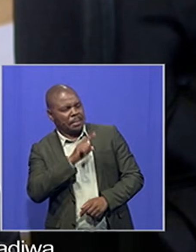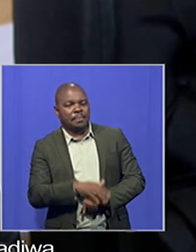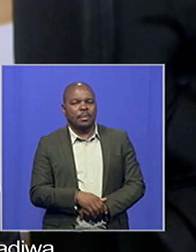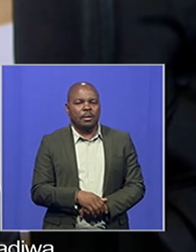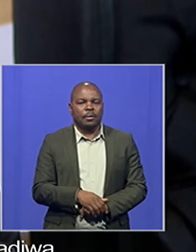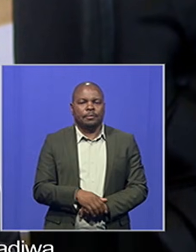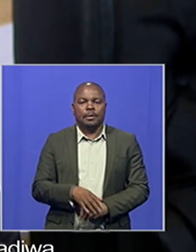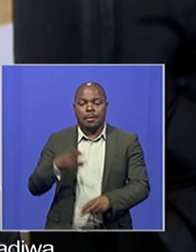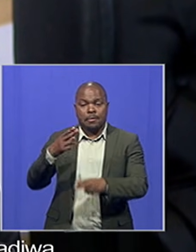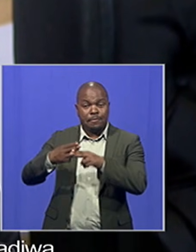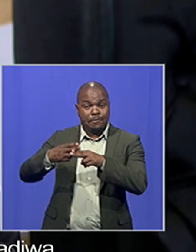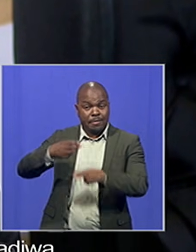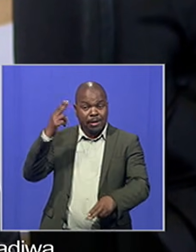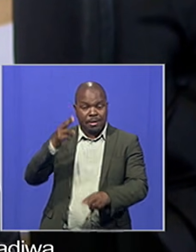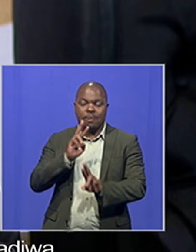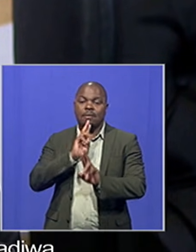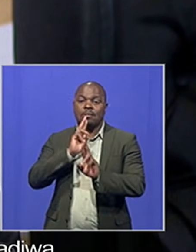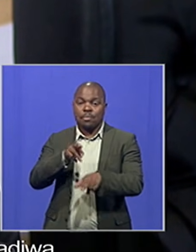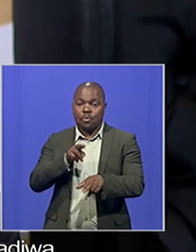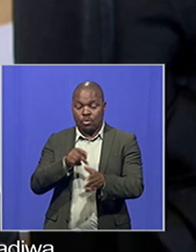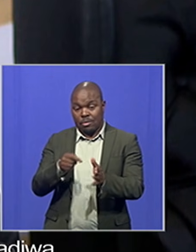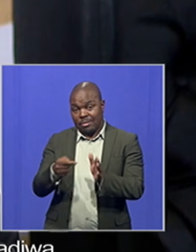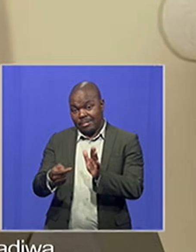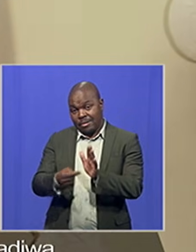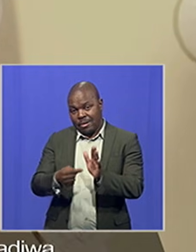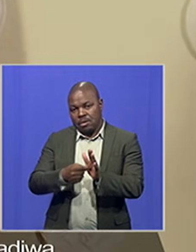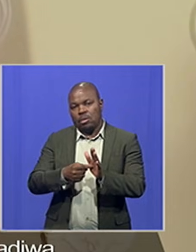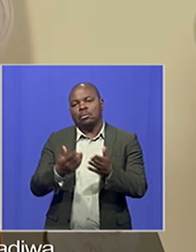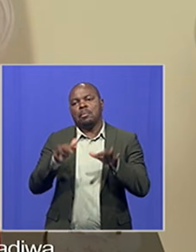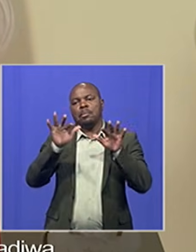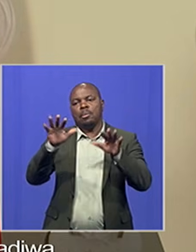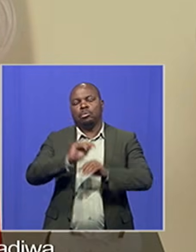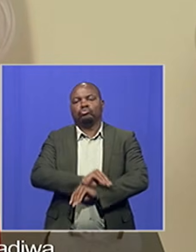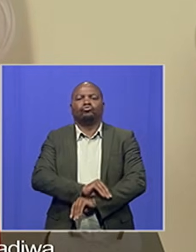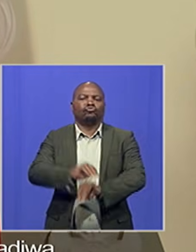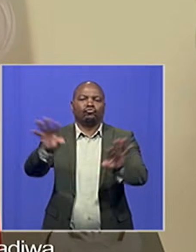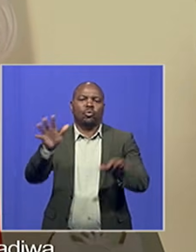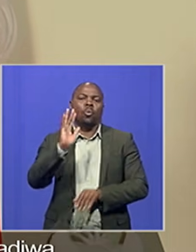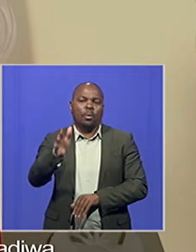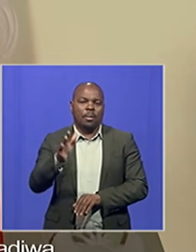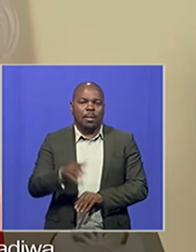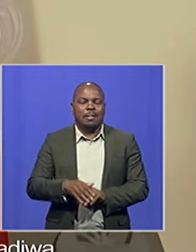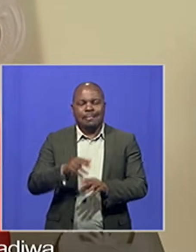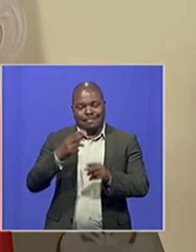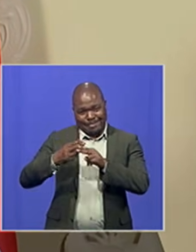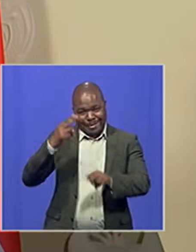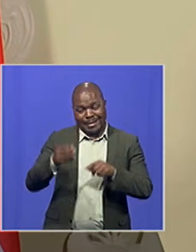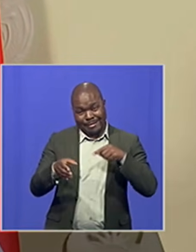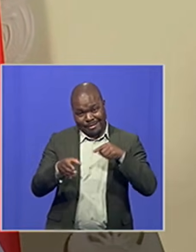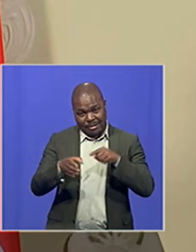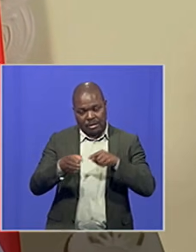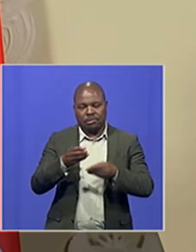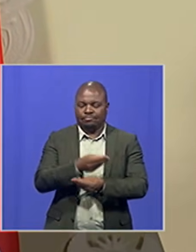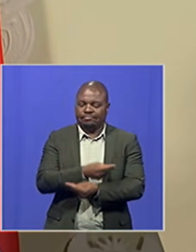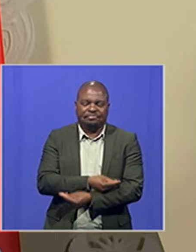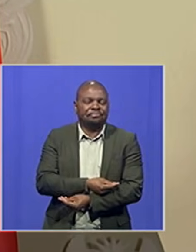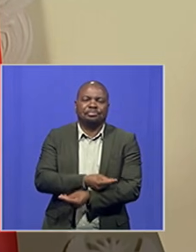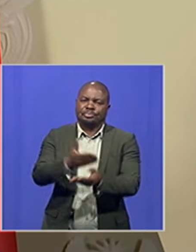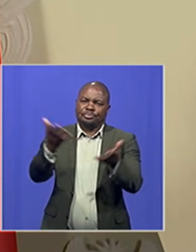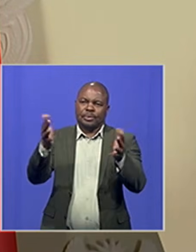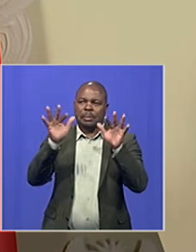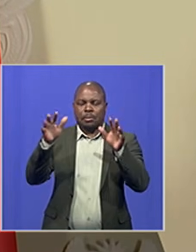The final report will be made available to the public. So the final report will be